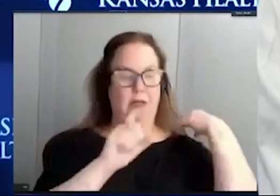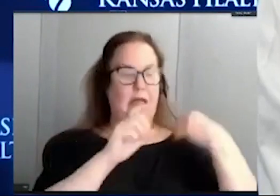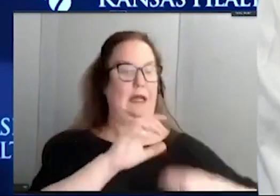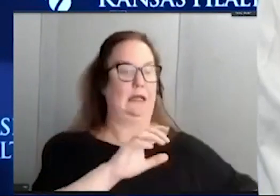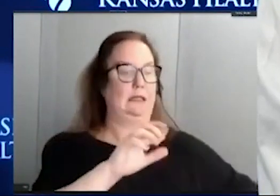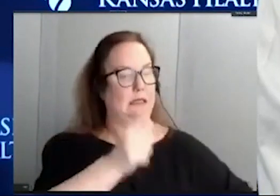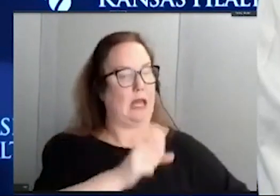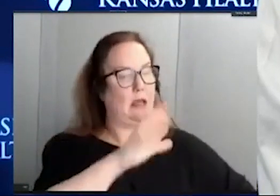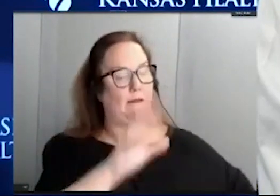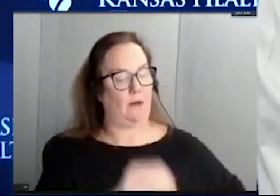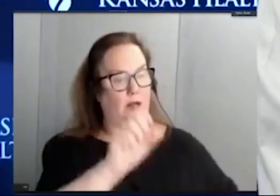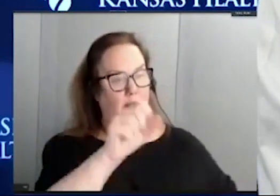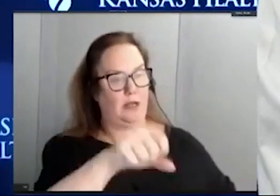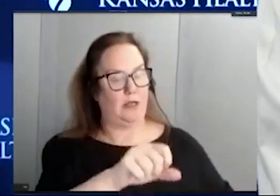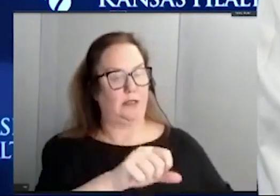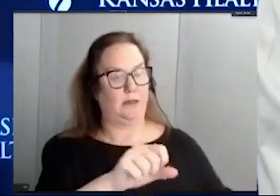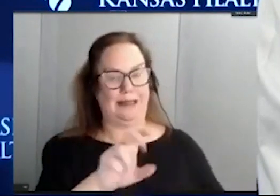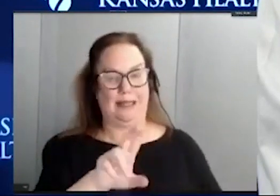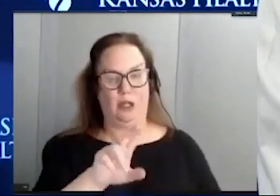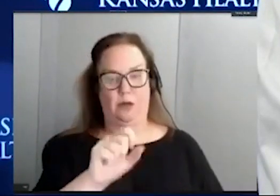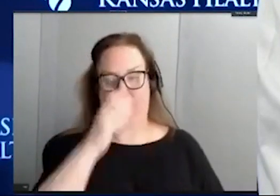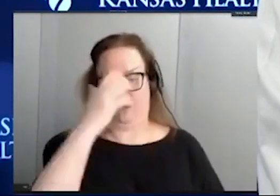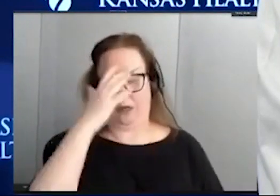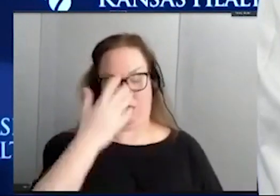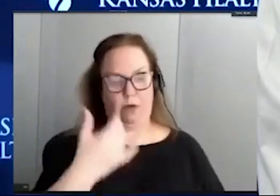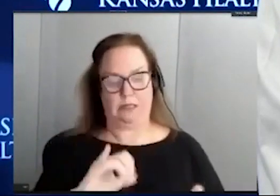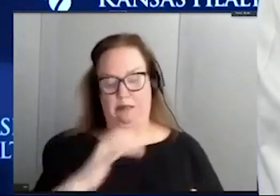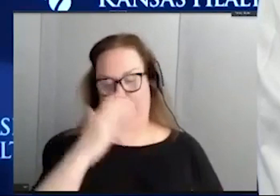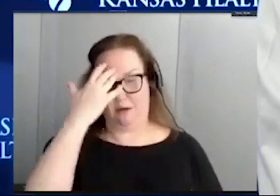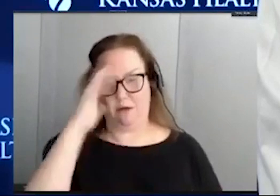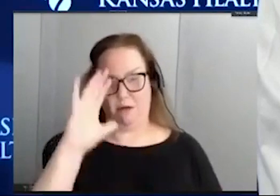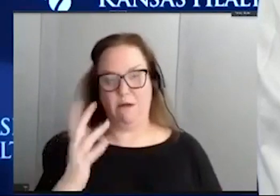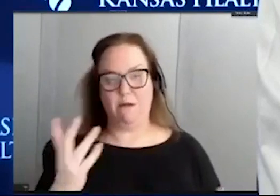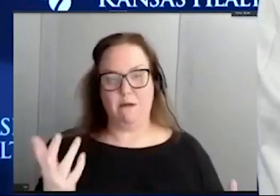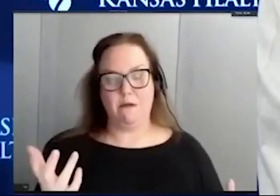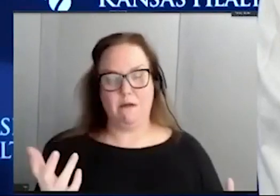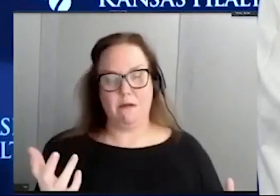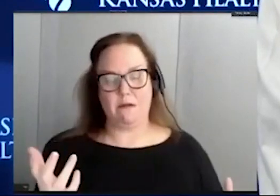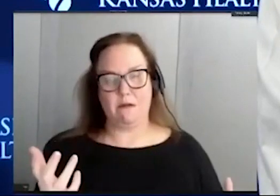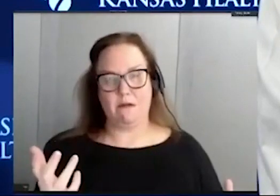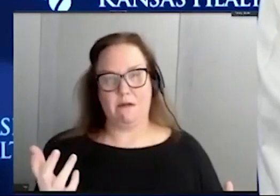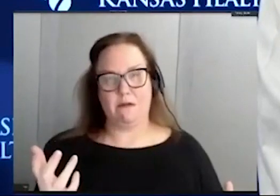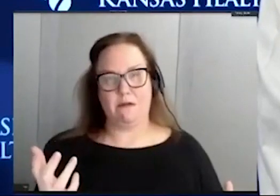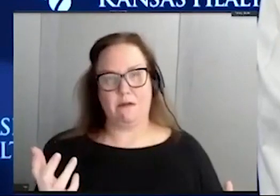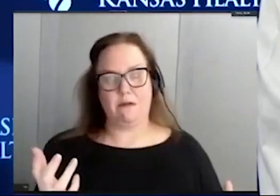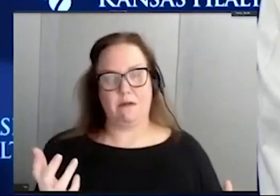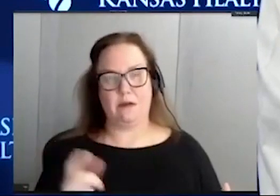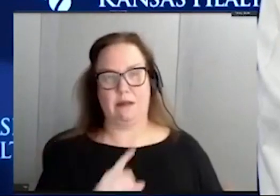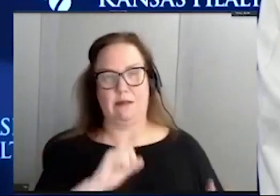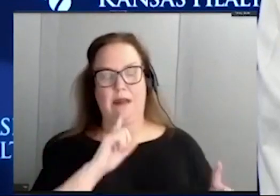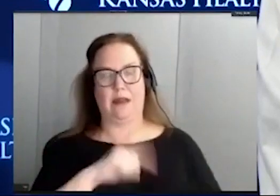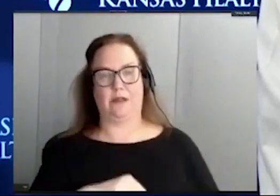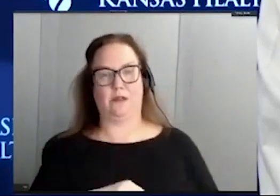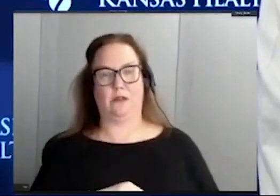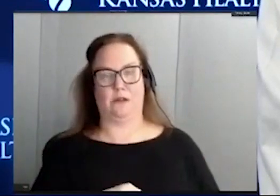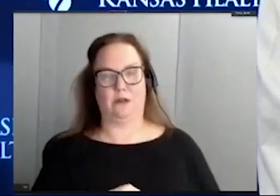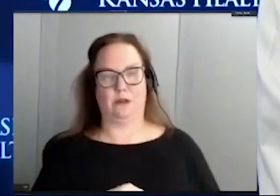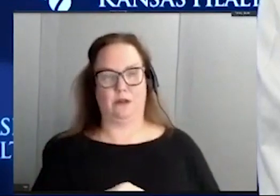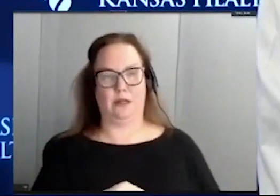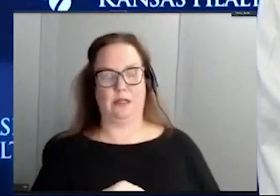didn't know in the United States, and we still don't really know, and I think the answer is it is being more severe in the